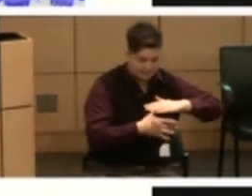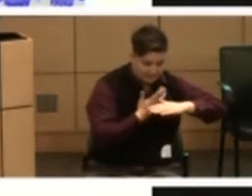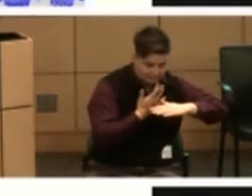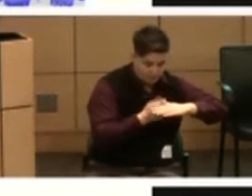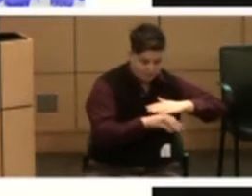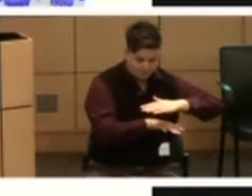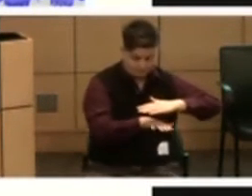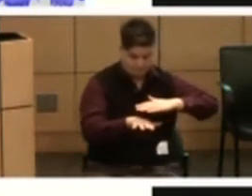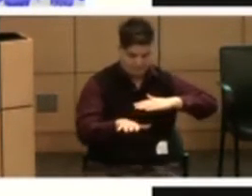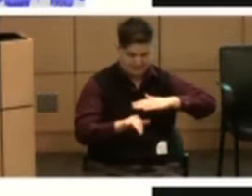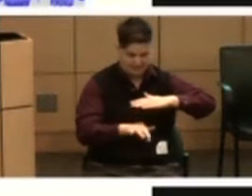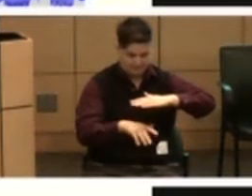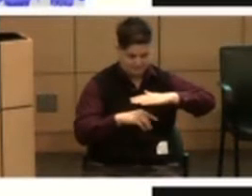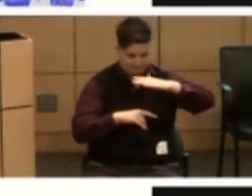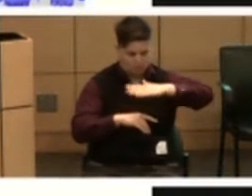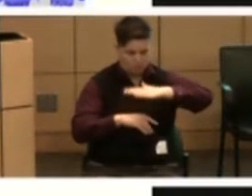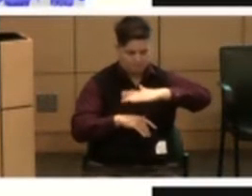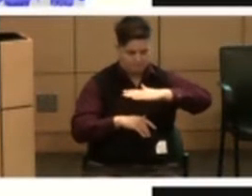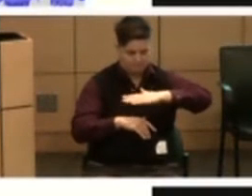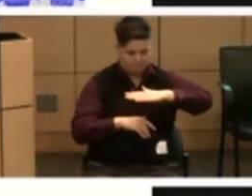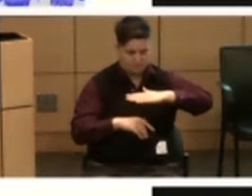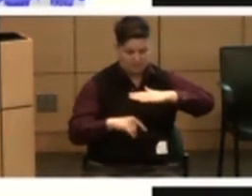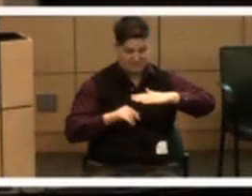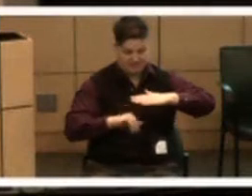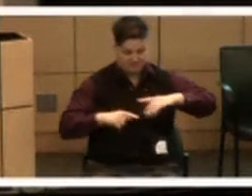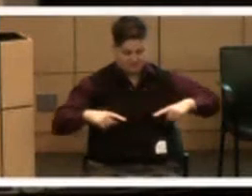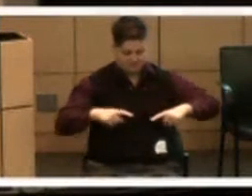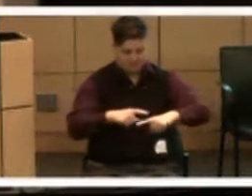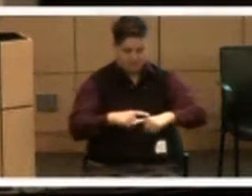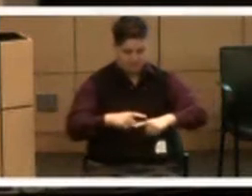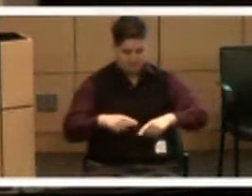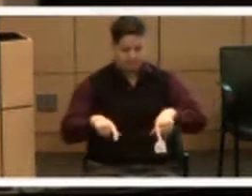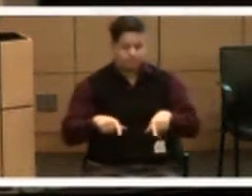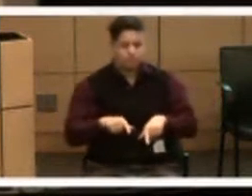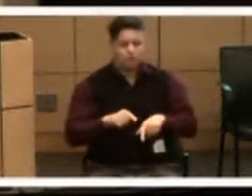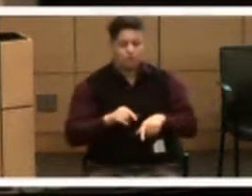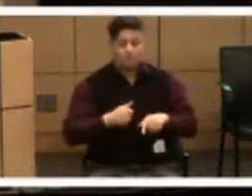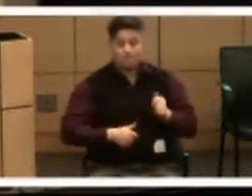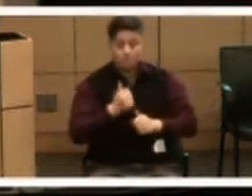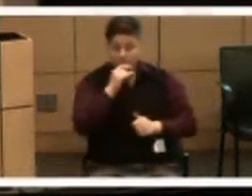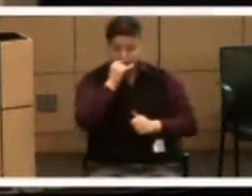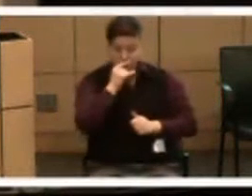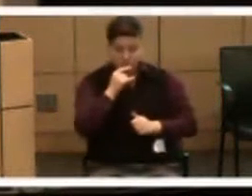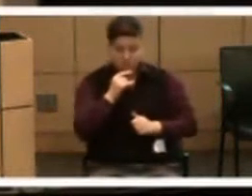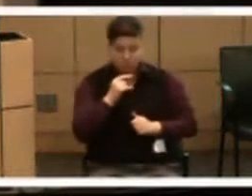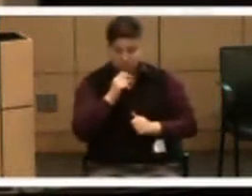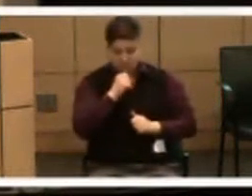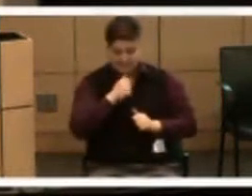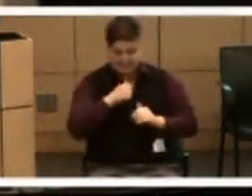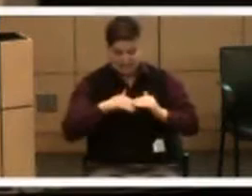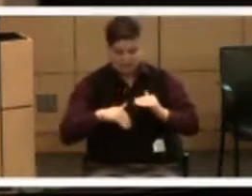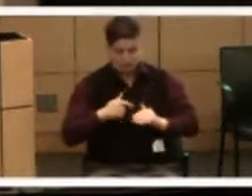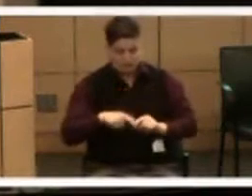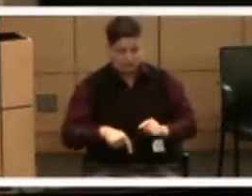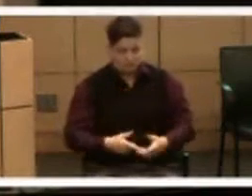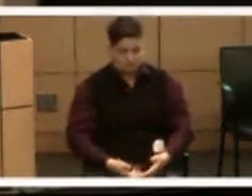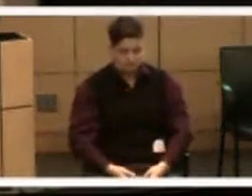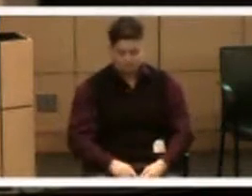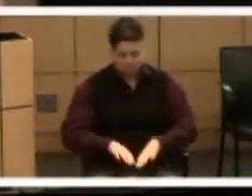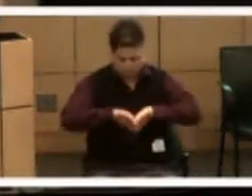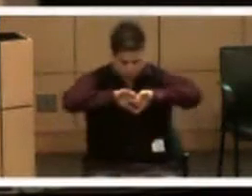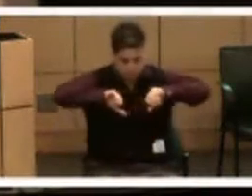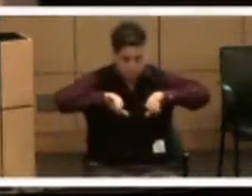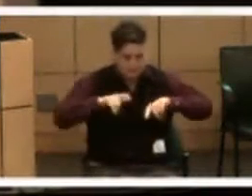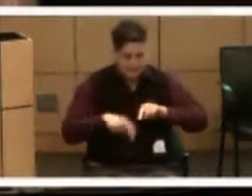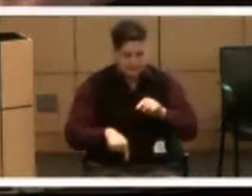heard that, just know that most Just children, look. even 10-year-olds, can't do that at that signal-to-noise ratio level. It's just really challenging. It's challenging for